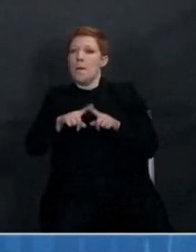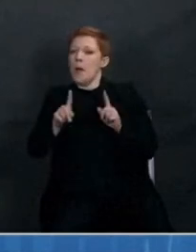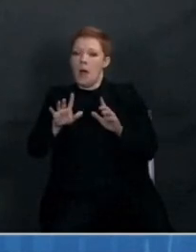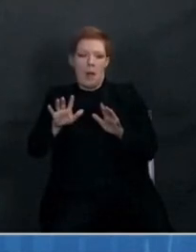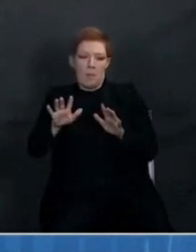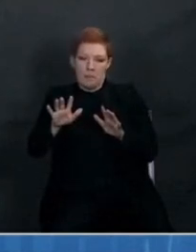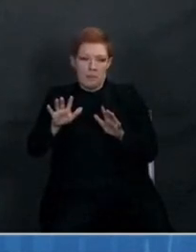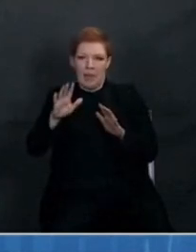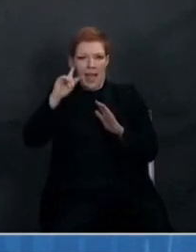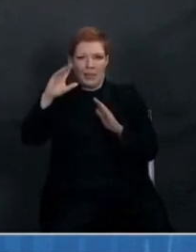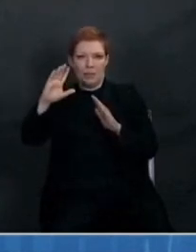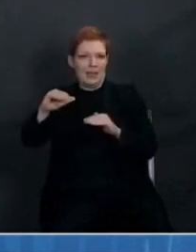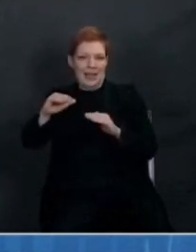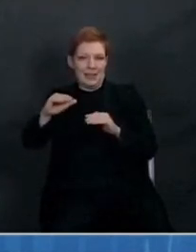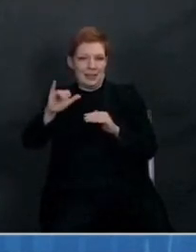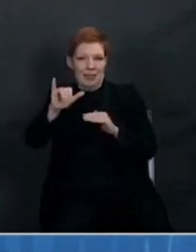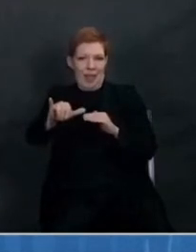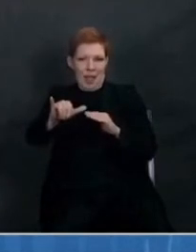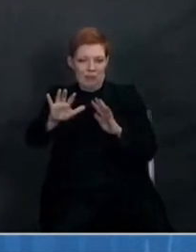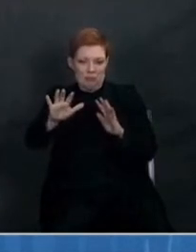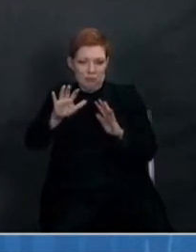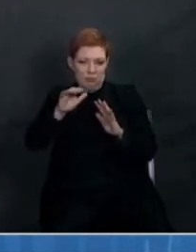The expectation should be that